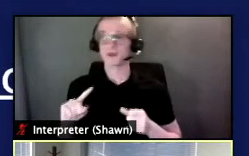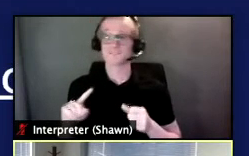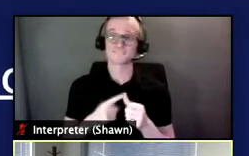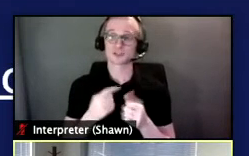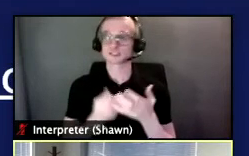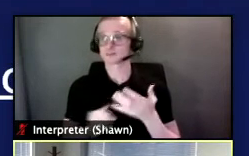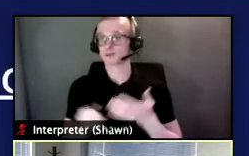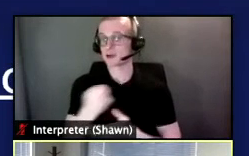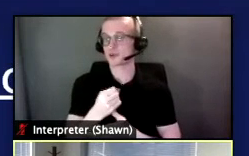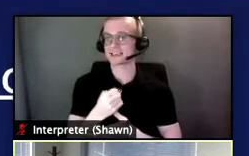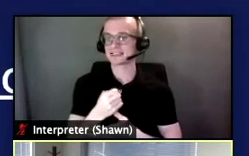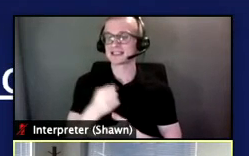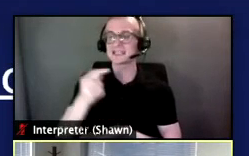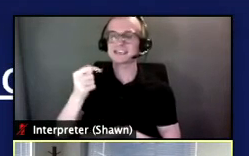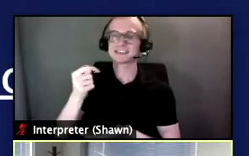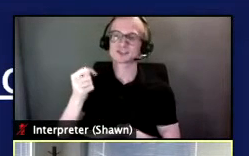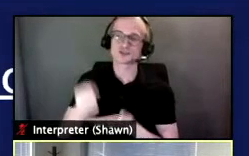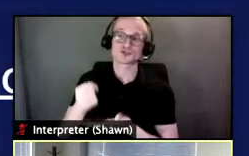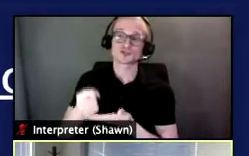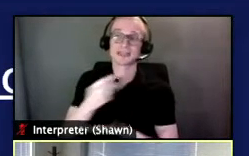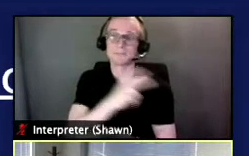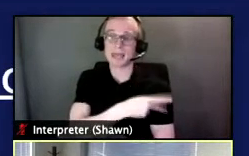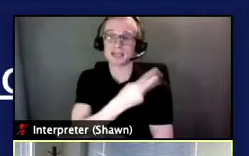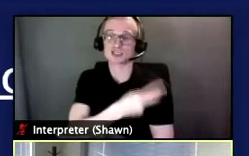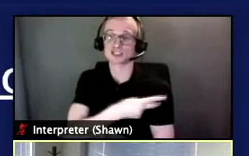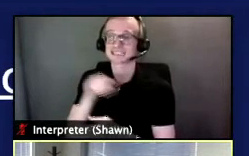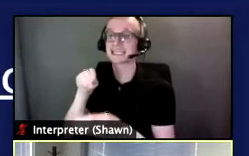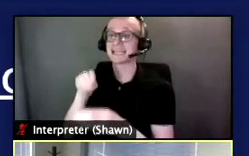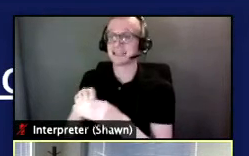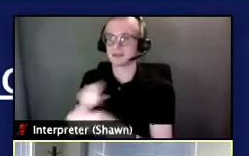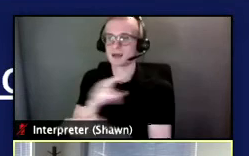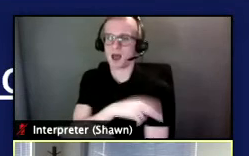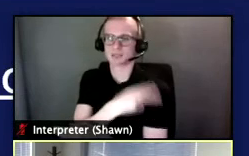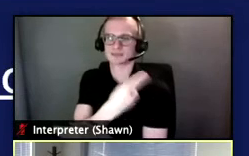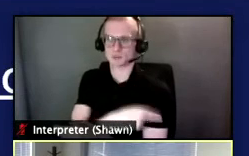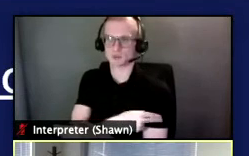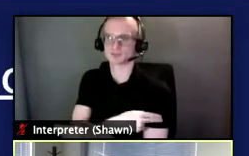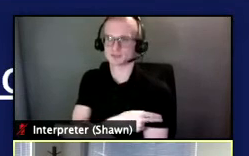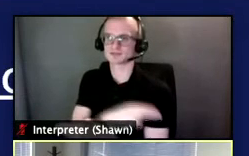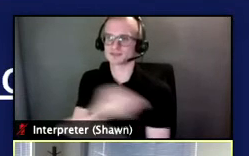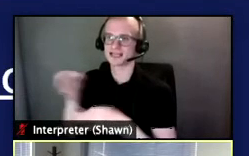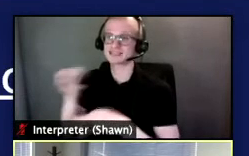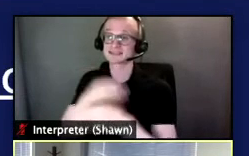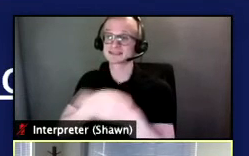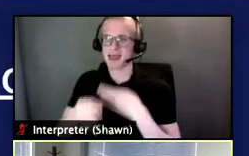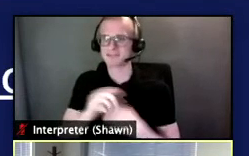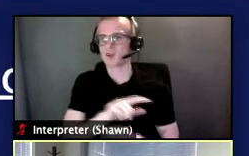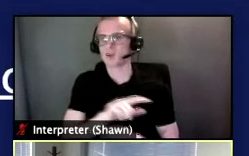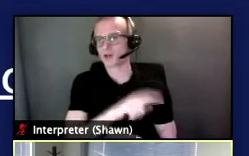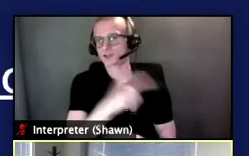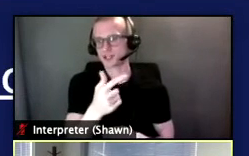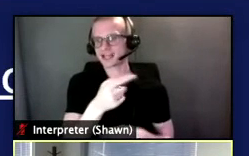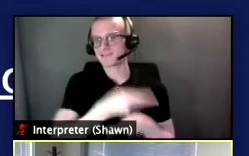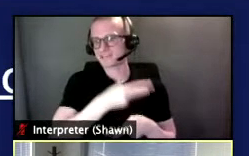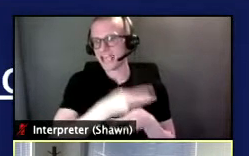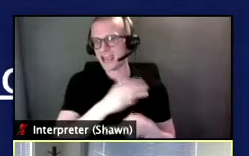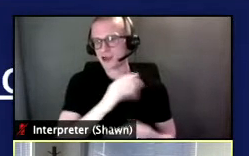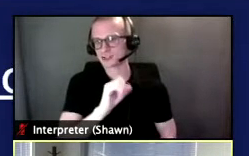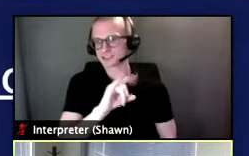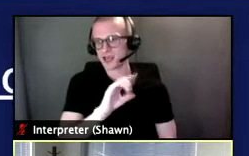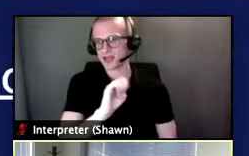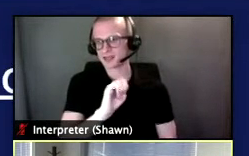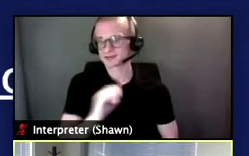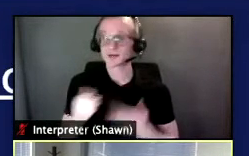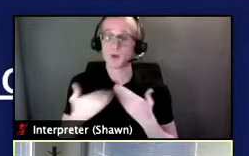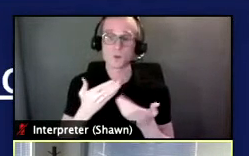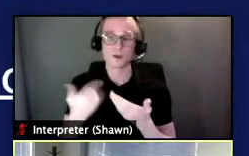people patients in hospitals, existing hospitals, instead of alternative care sites. So whatever we can do